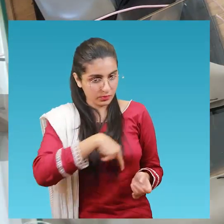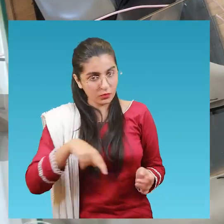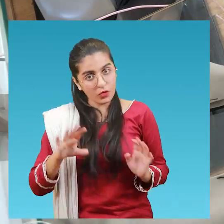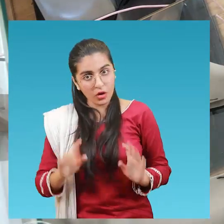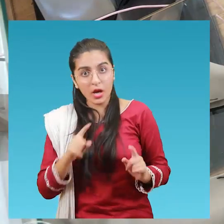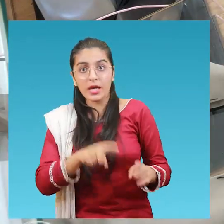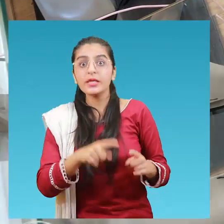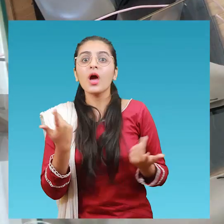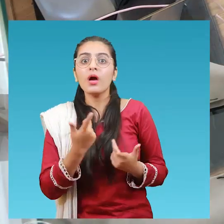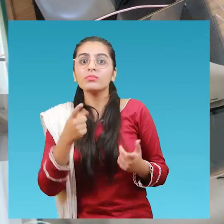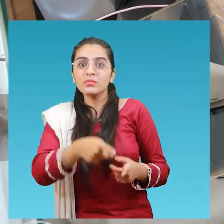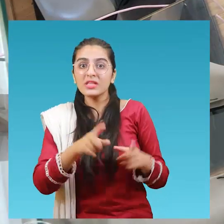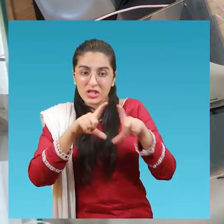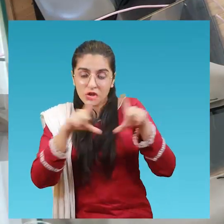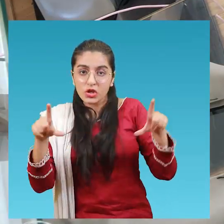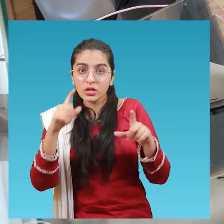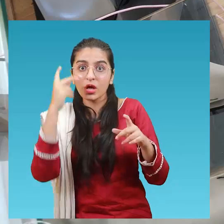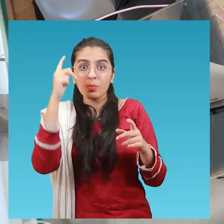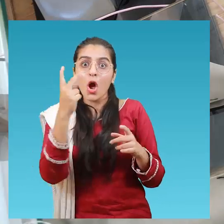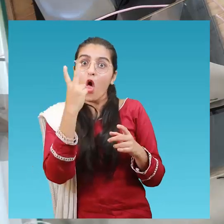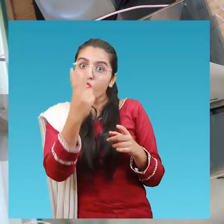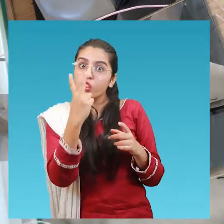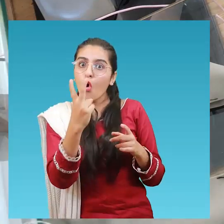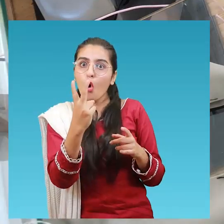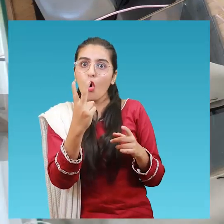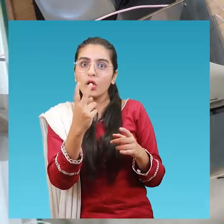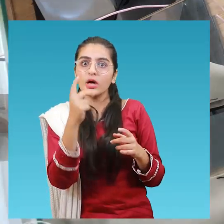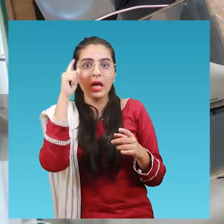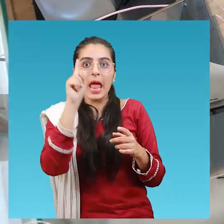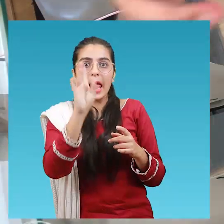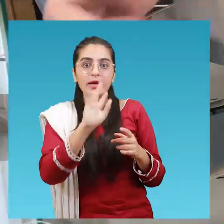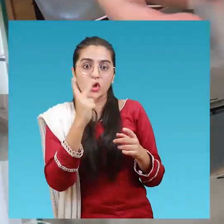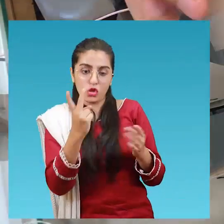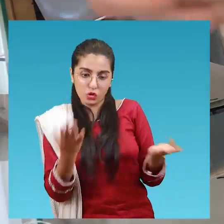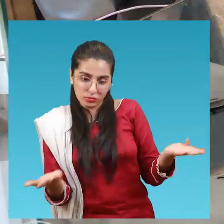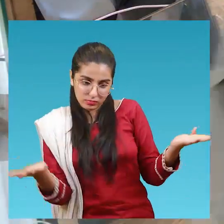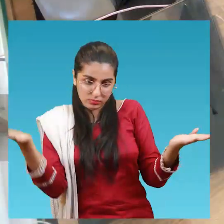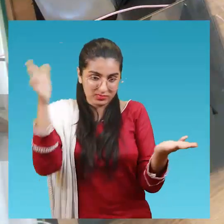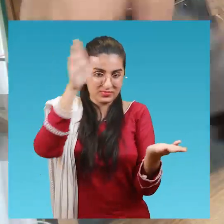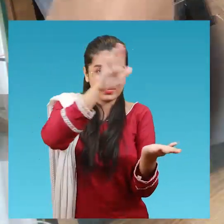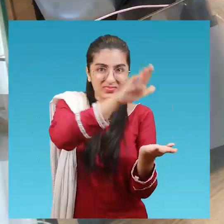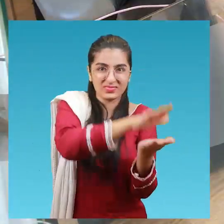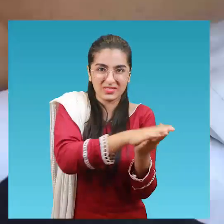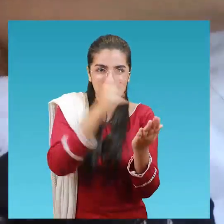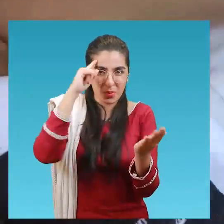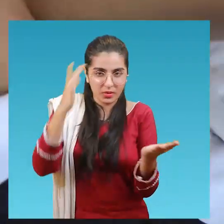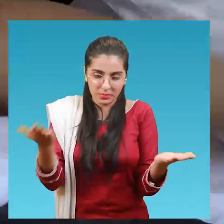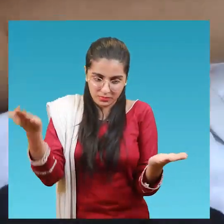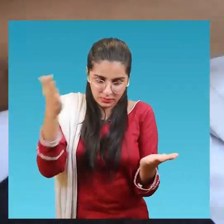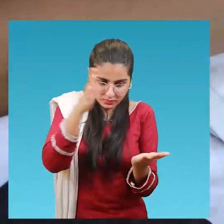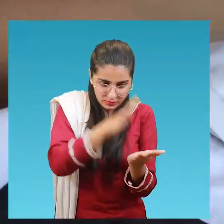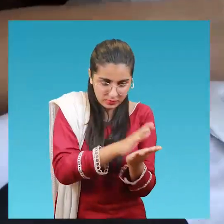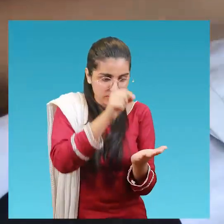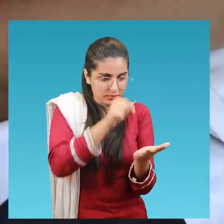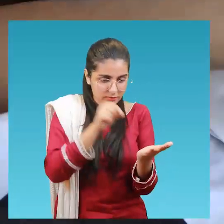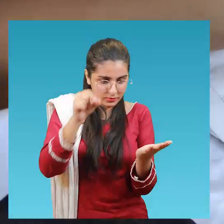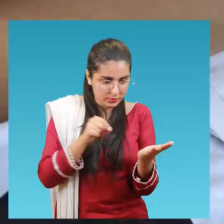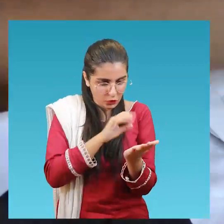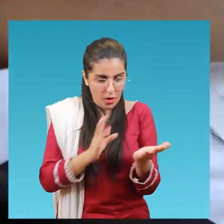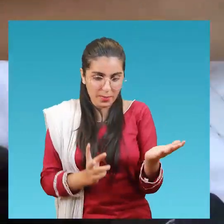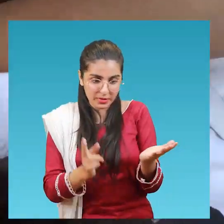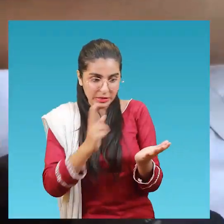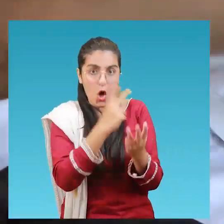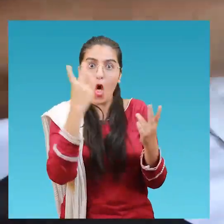Make sure the sheet is doubled so you have 2 pieces to work with, just to be safe. After that, iron the mask again.